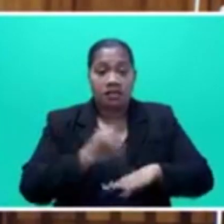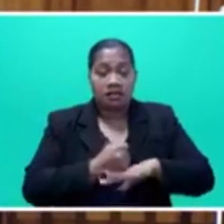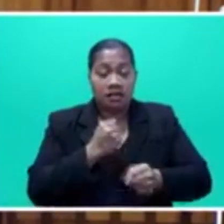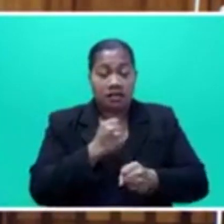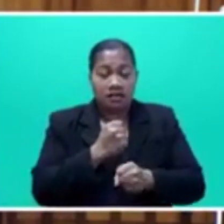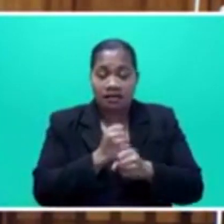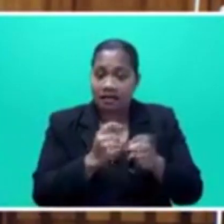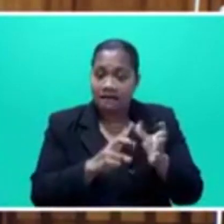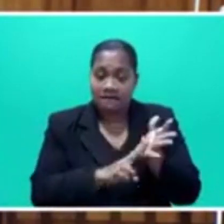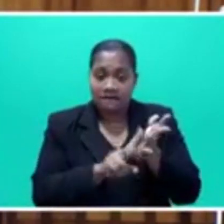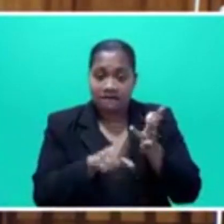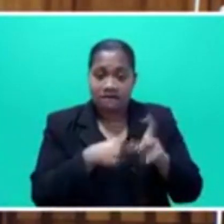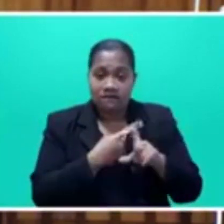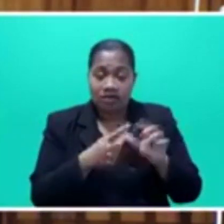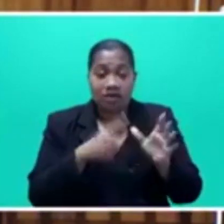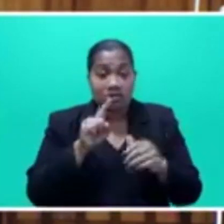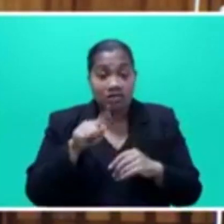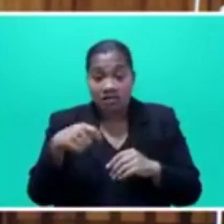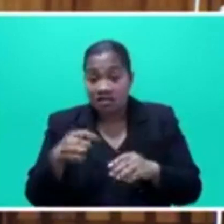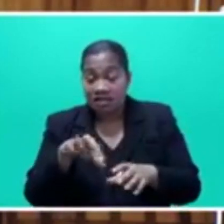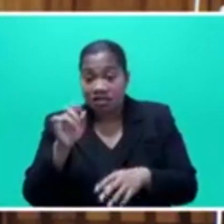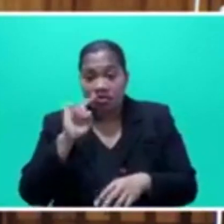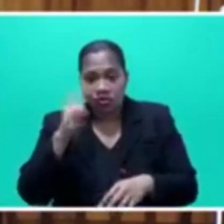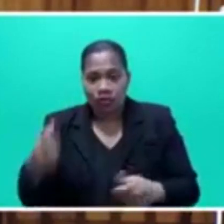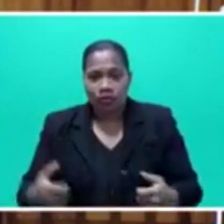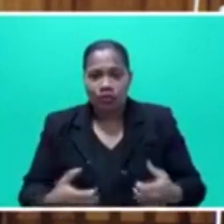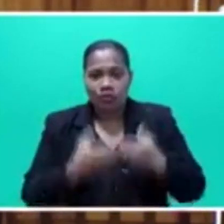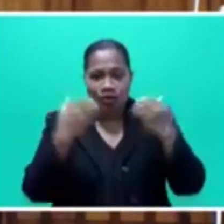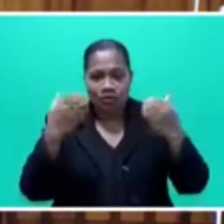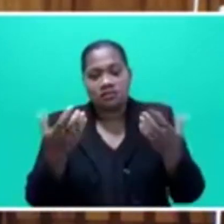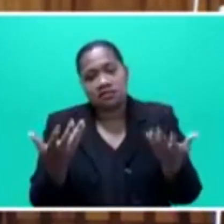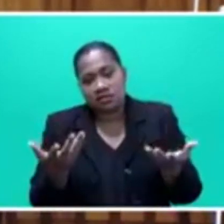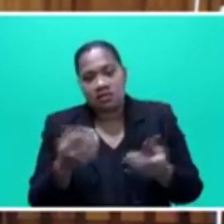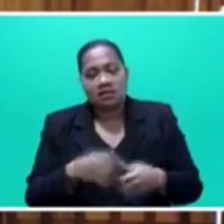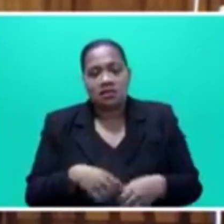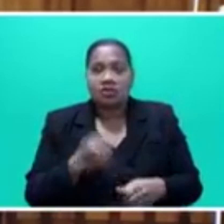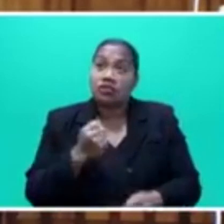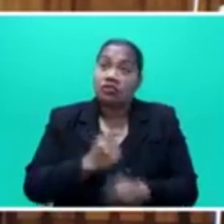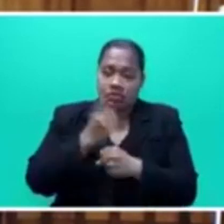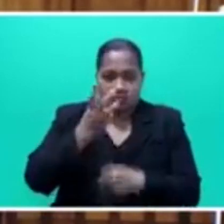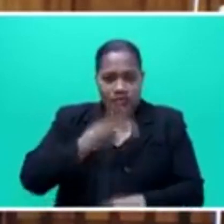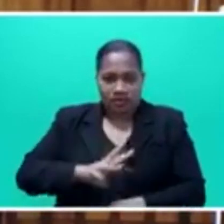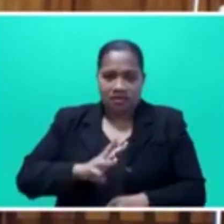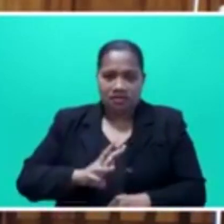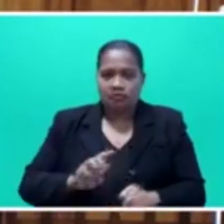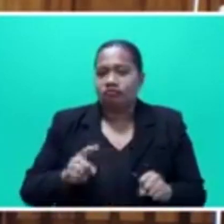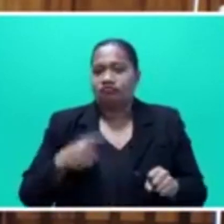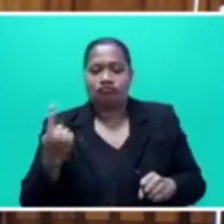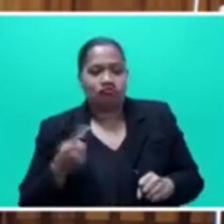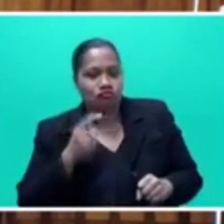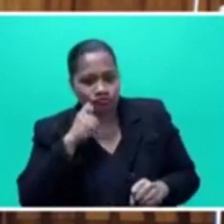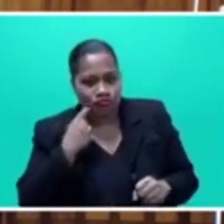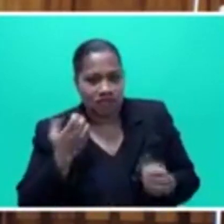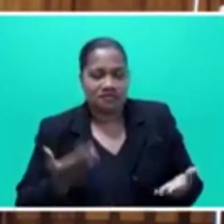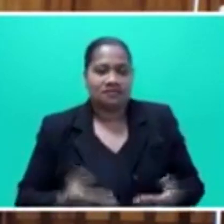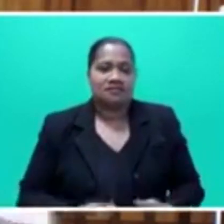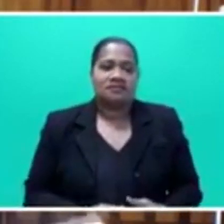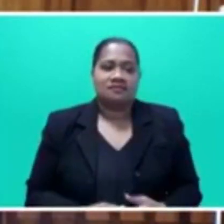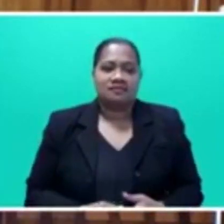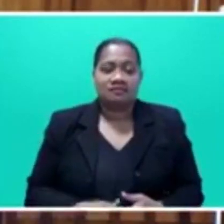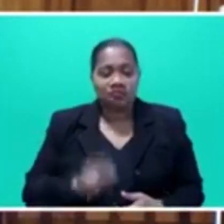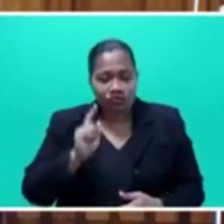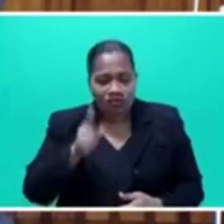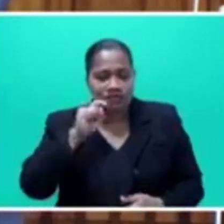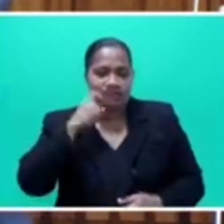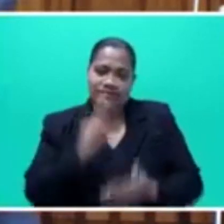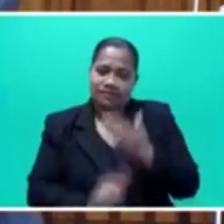in the next elections. We will, God willing, be the toast of the town in the next elections. That's precisely what's going to happen.